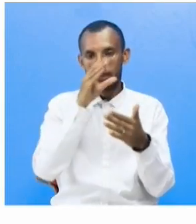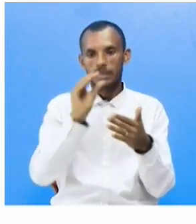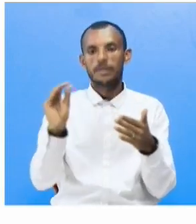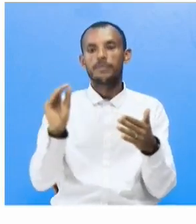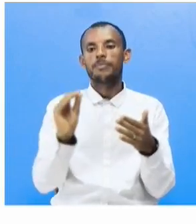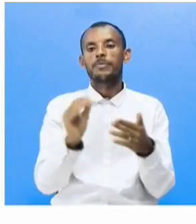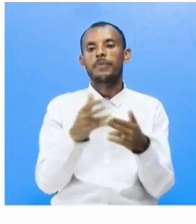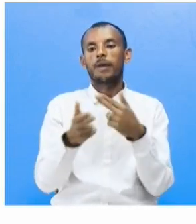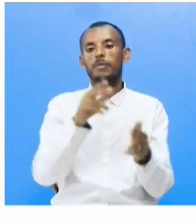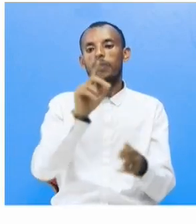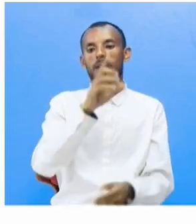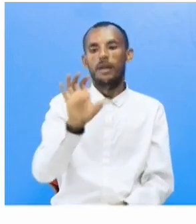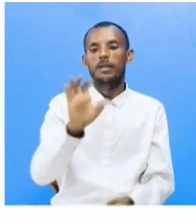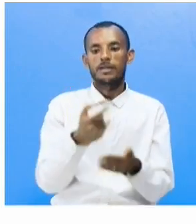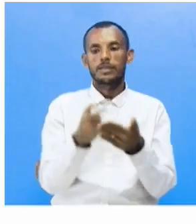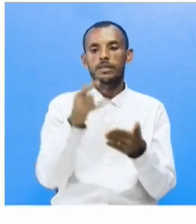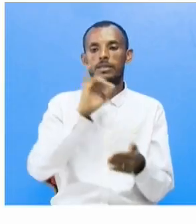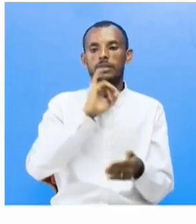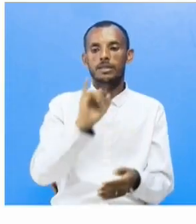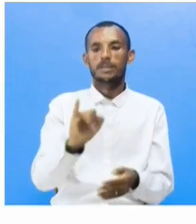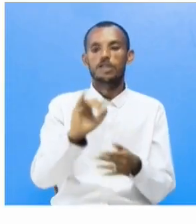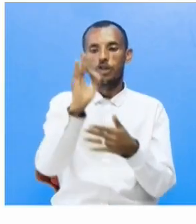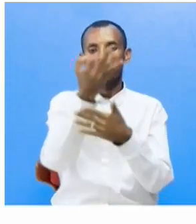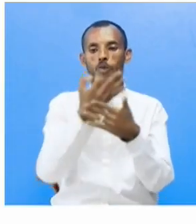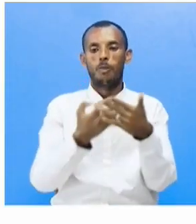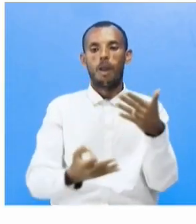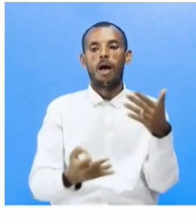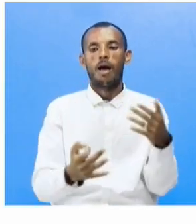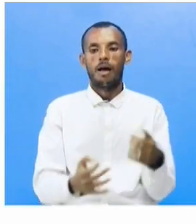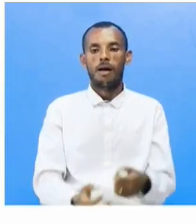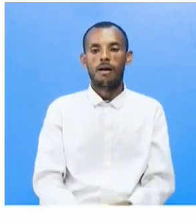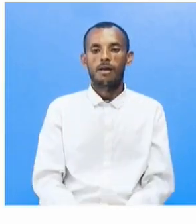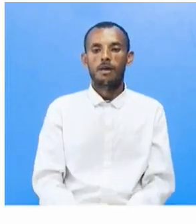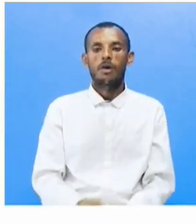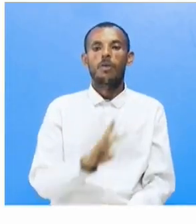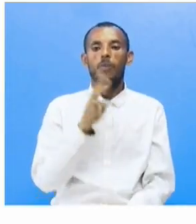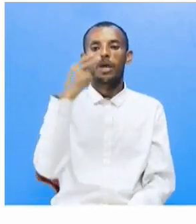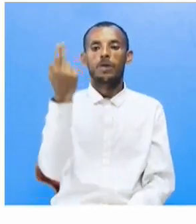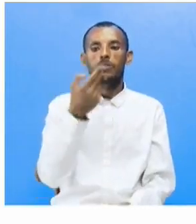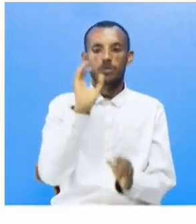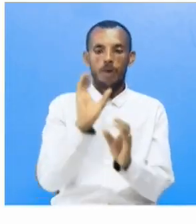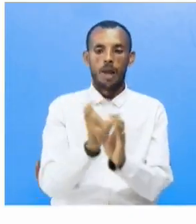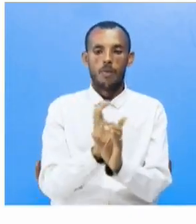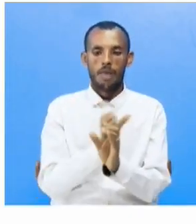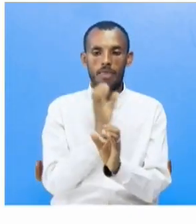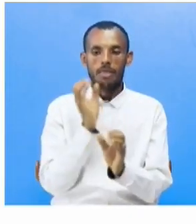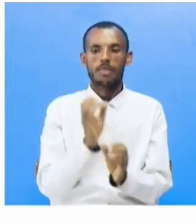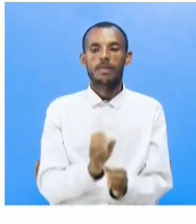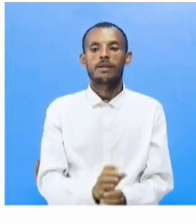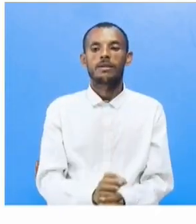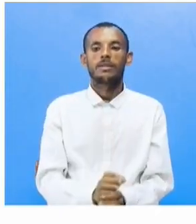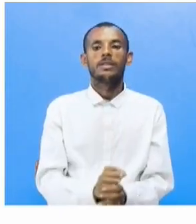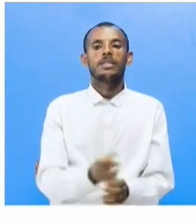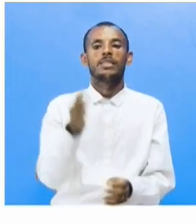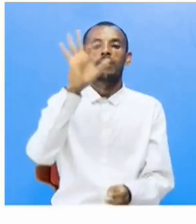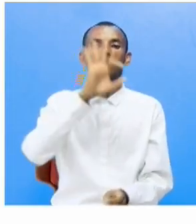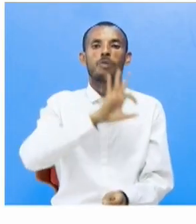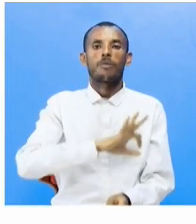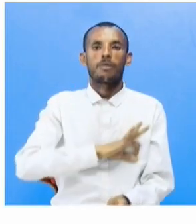will be the formula we use to calculate the